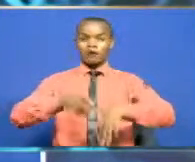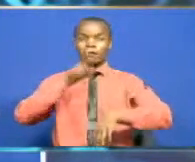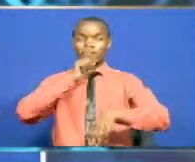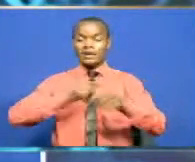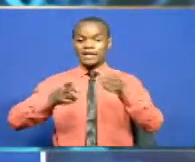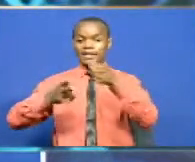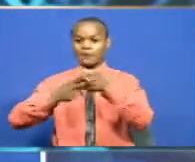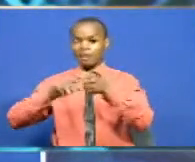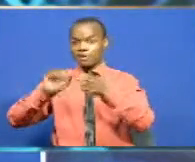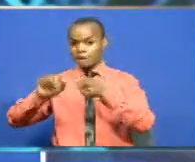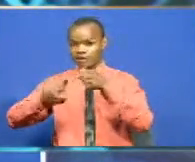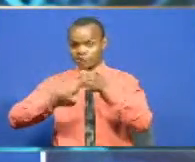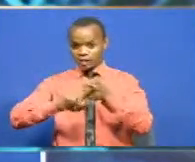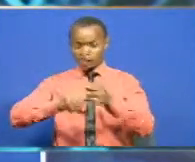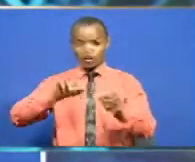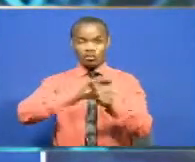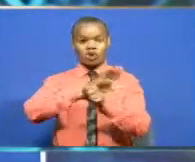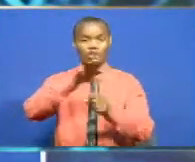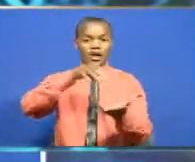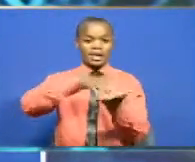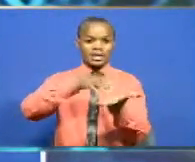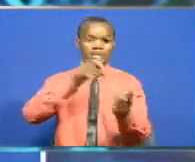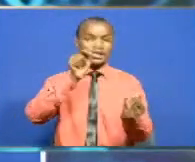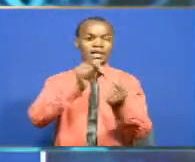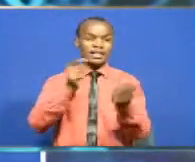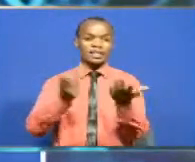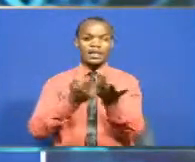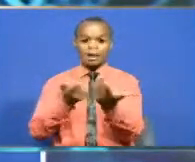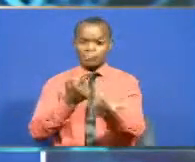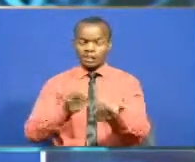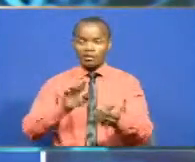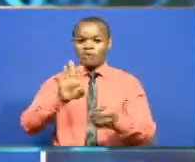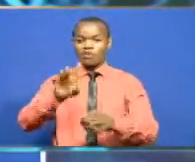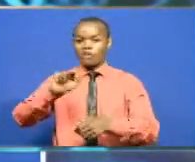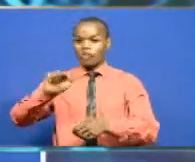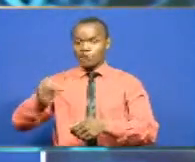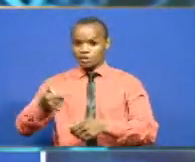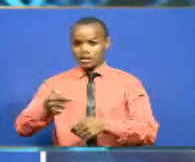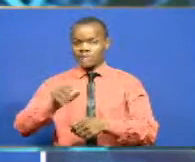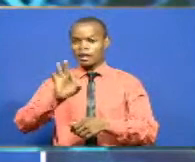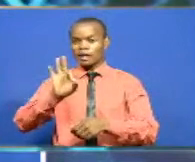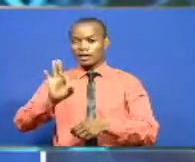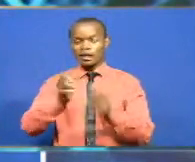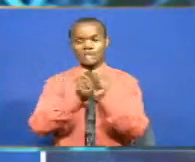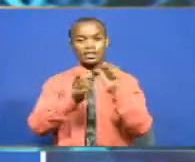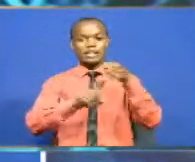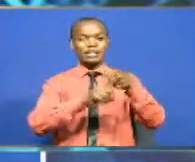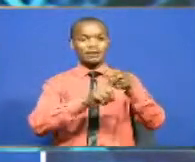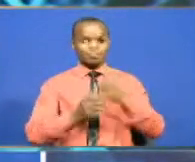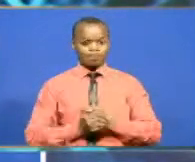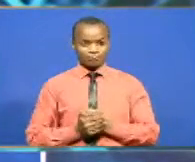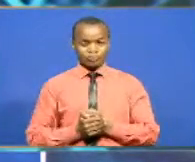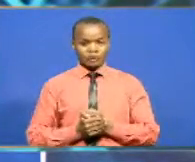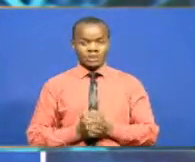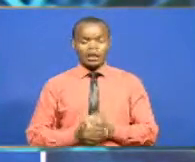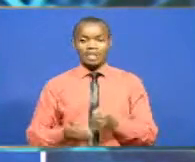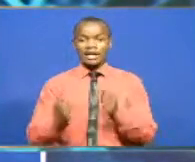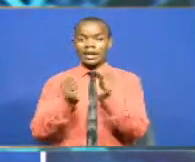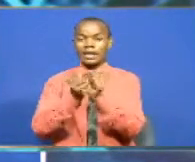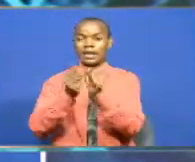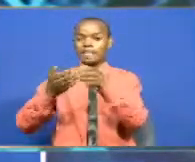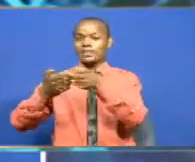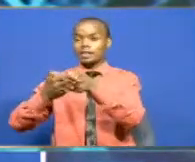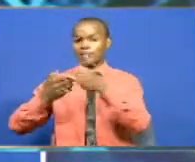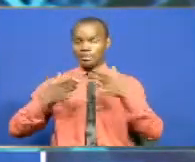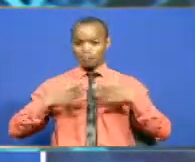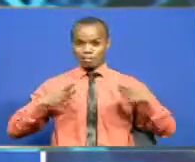COVID-19 positive cases from a sample size of 4,316 in the last 24 hours. Unfortunately, 19 other